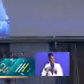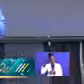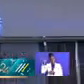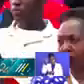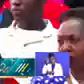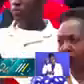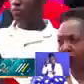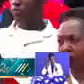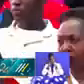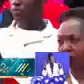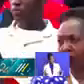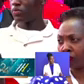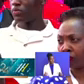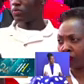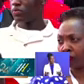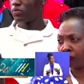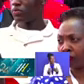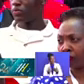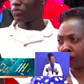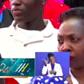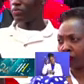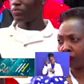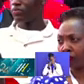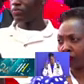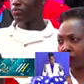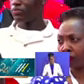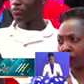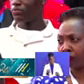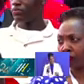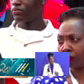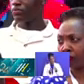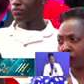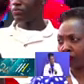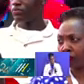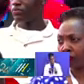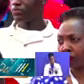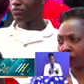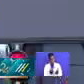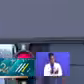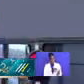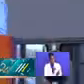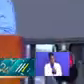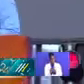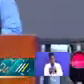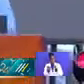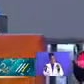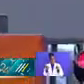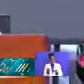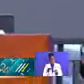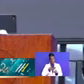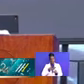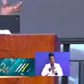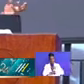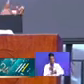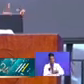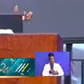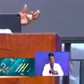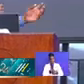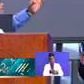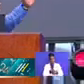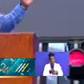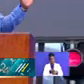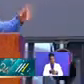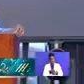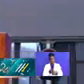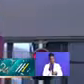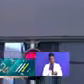evil altar that has eaten into the system of our nation can somebody just get me a